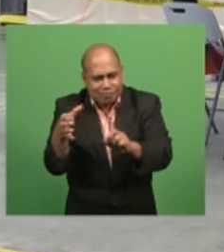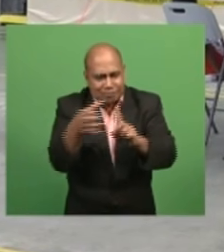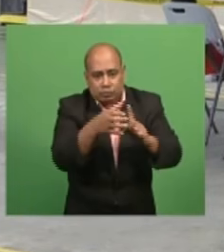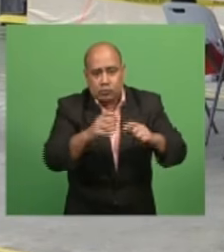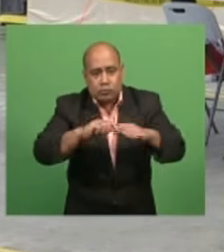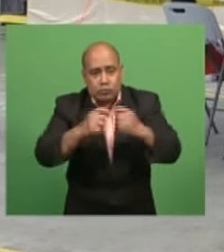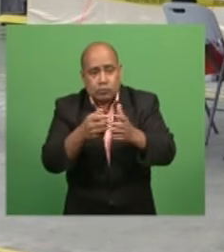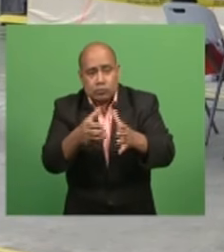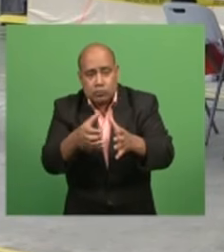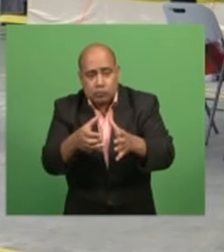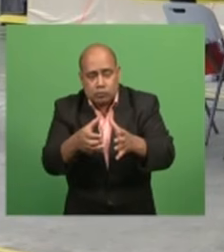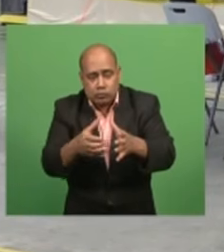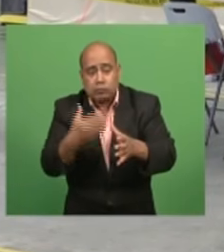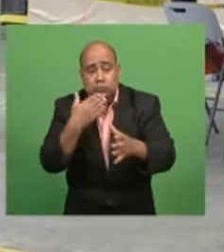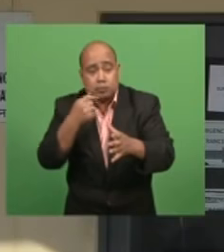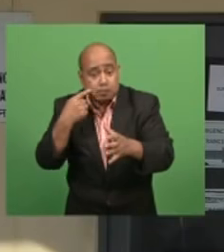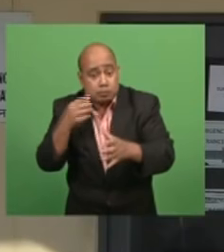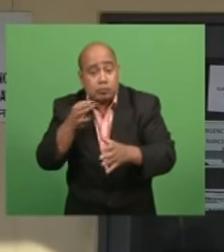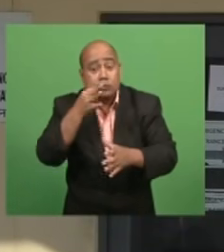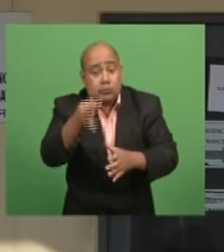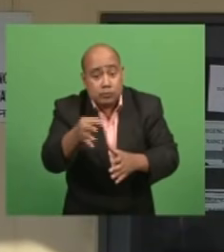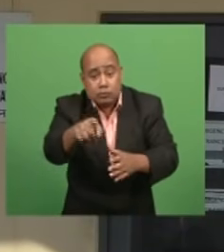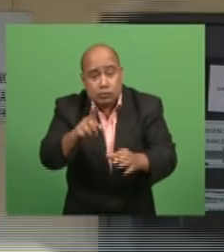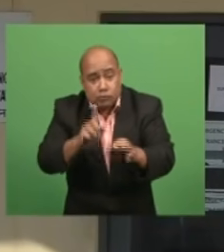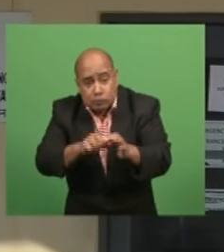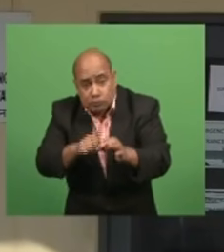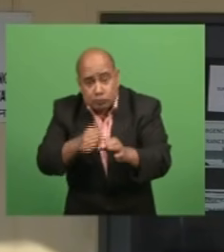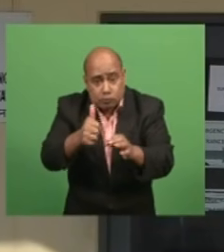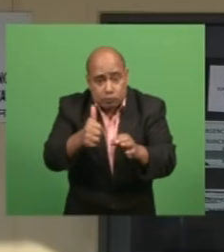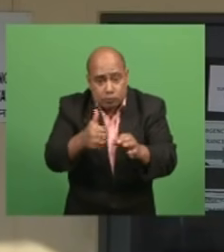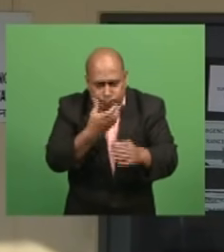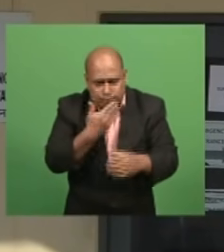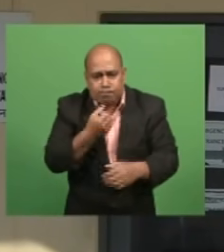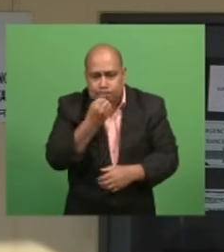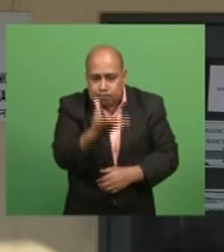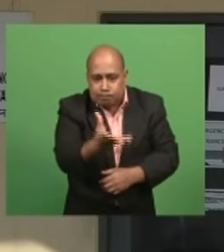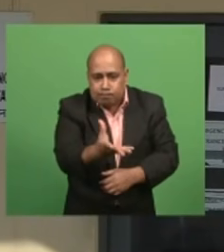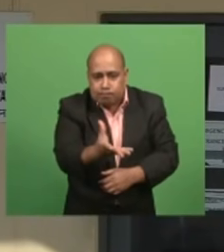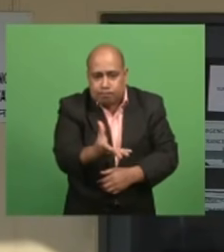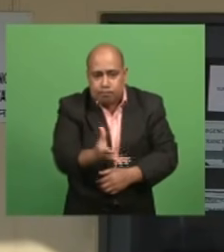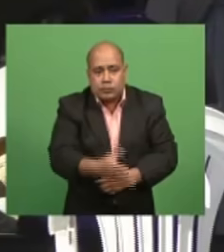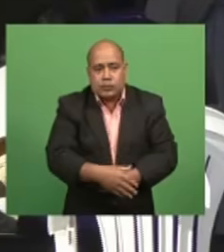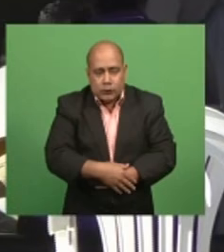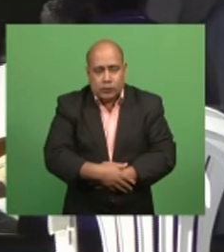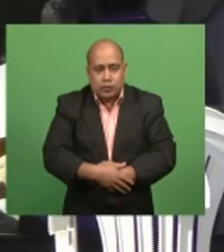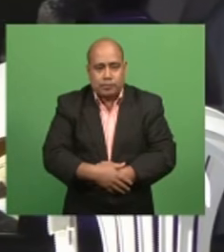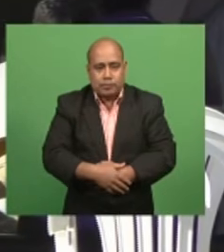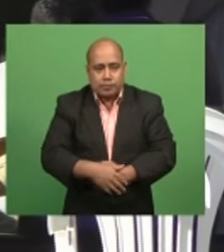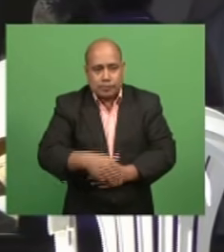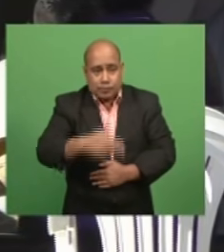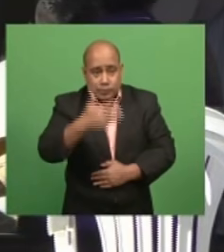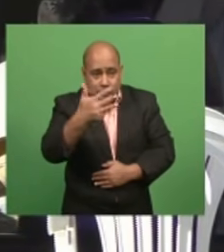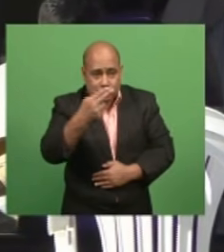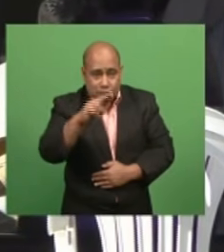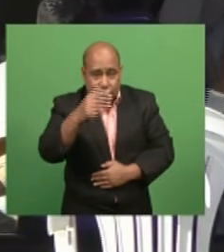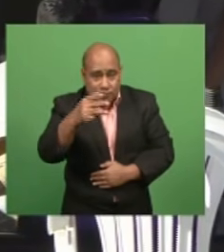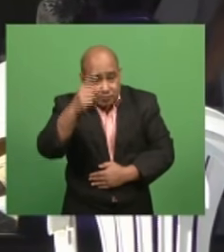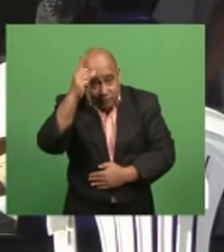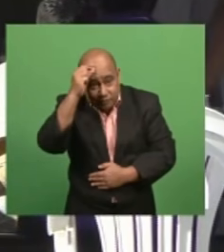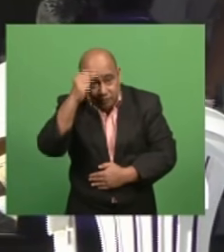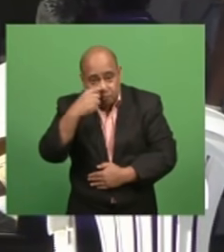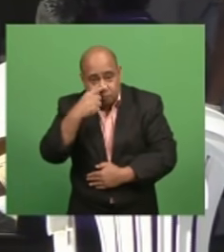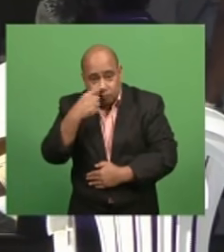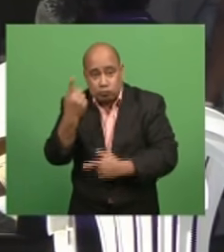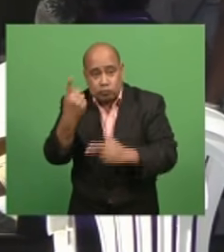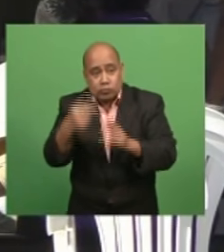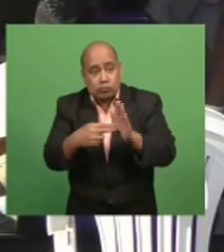please be honest. Tell the truth. There are currently 289 Fijians at quarantine facilities in Nandi, and while none